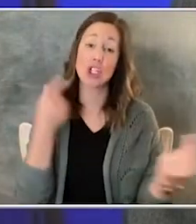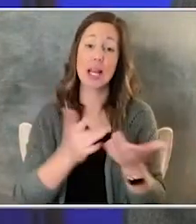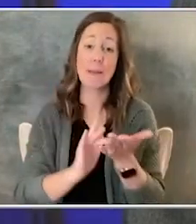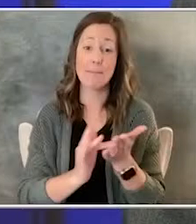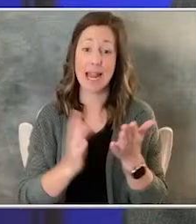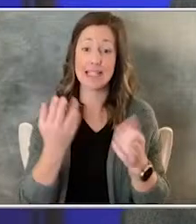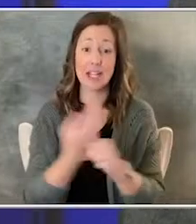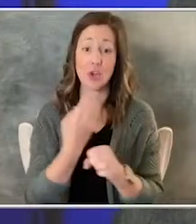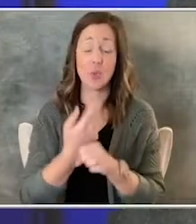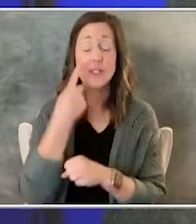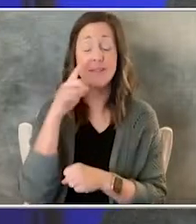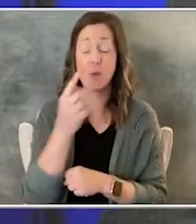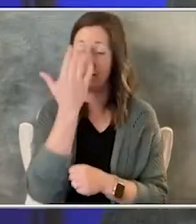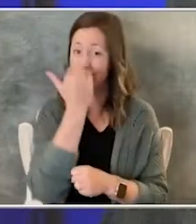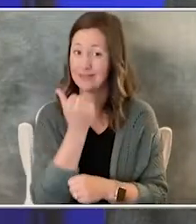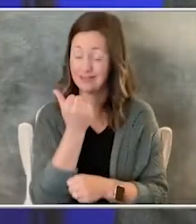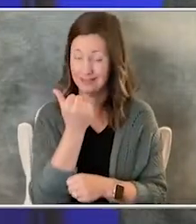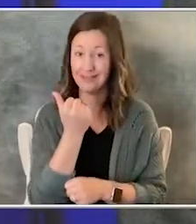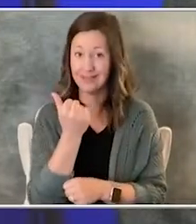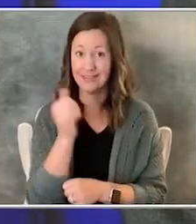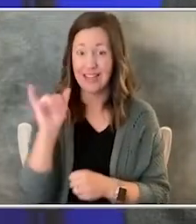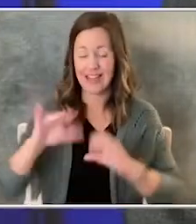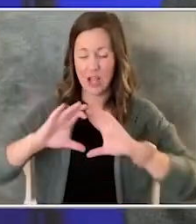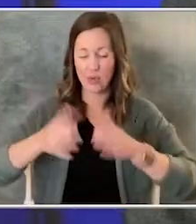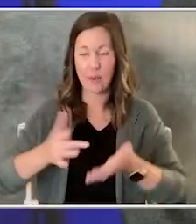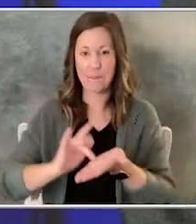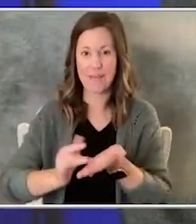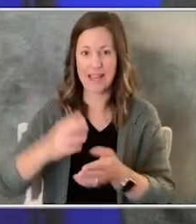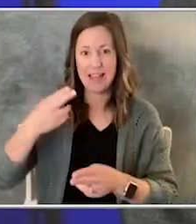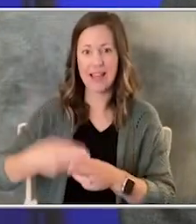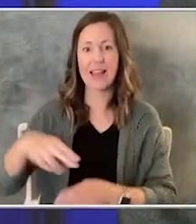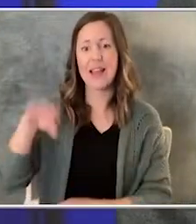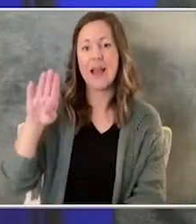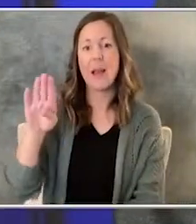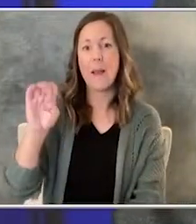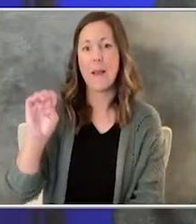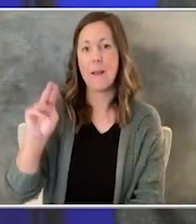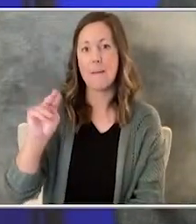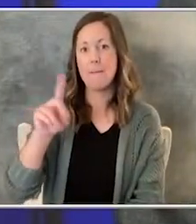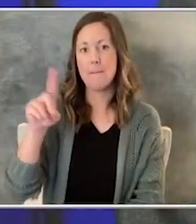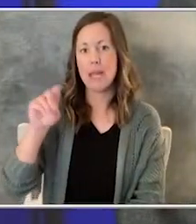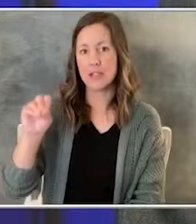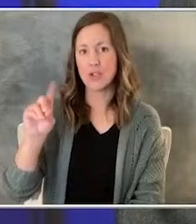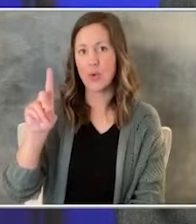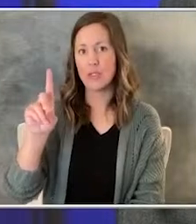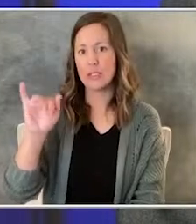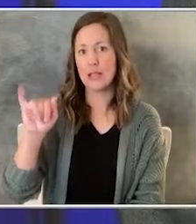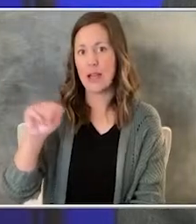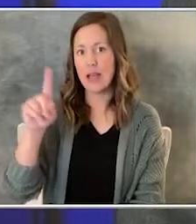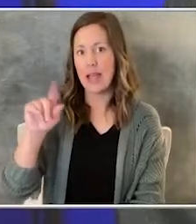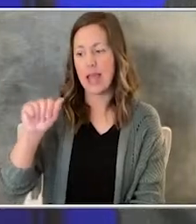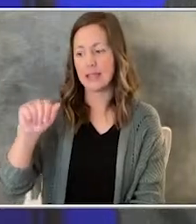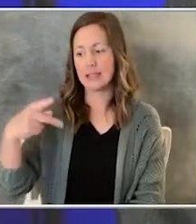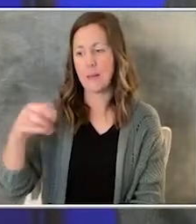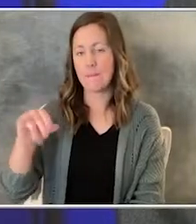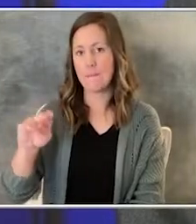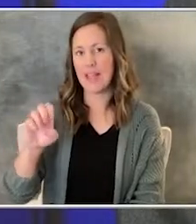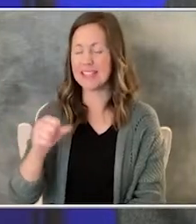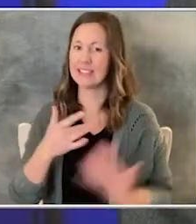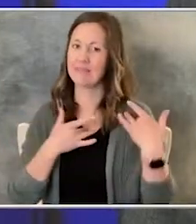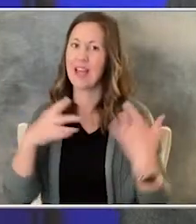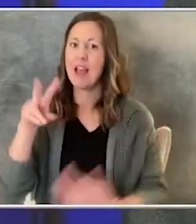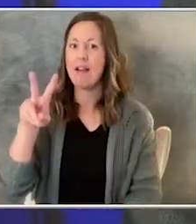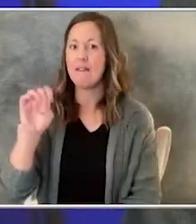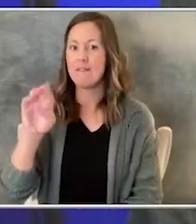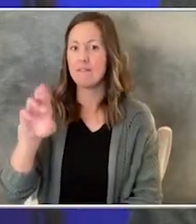okay. Dr. Spady, how many patients have you had where you've performed heart procedures and they can't be